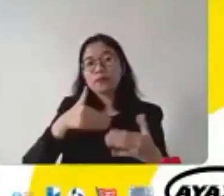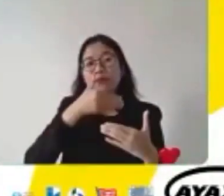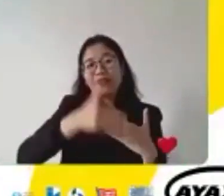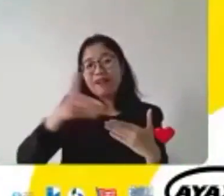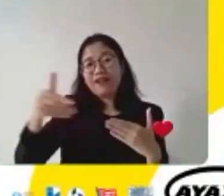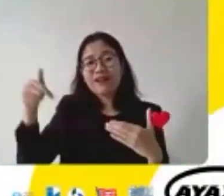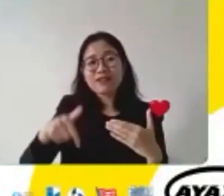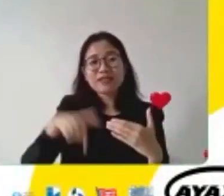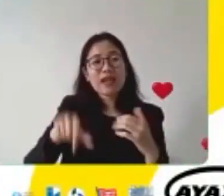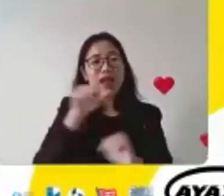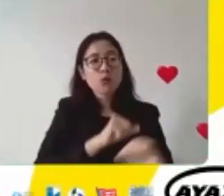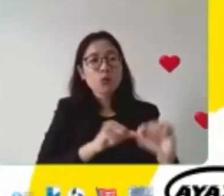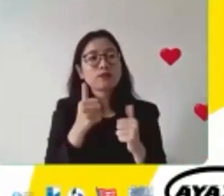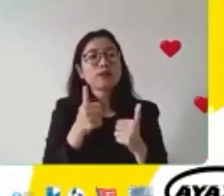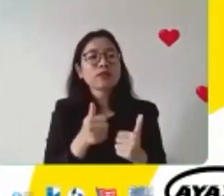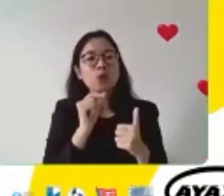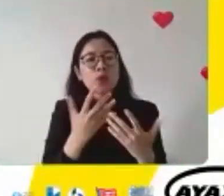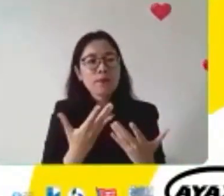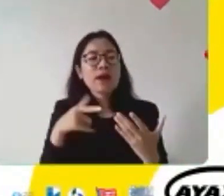air action. Next slide.